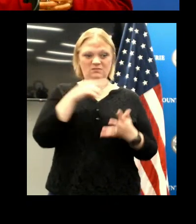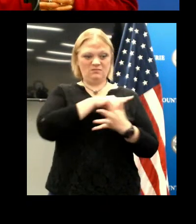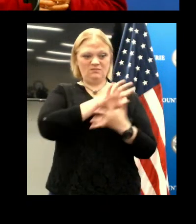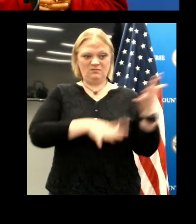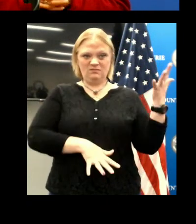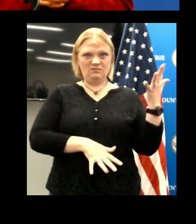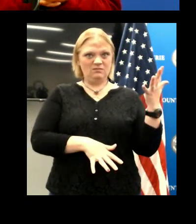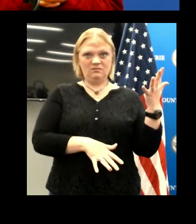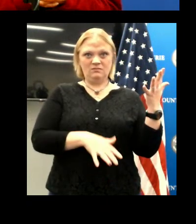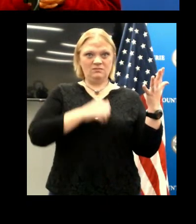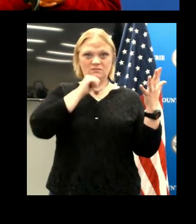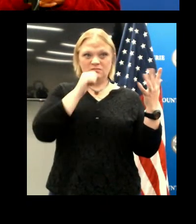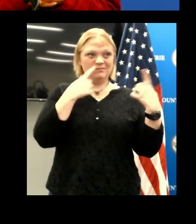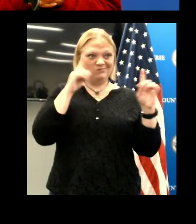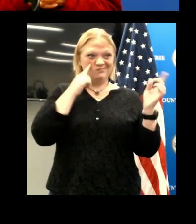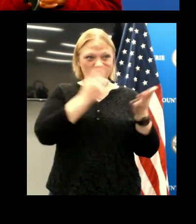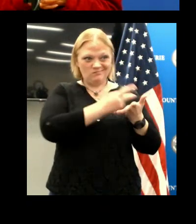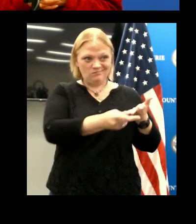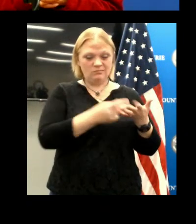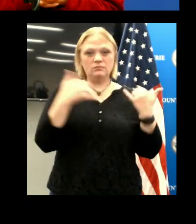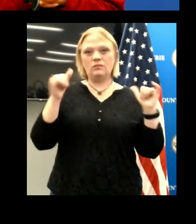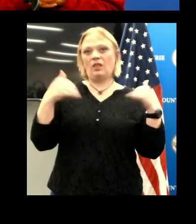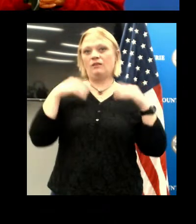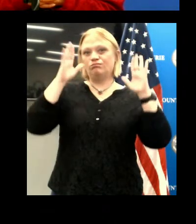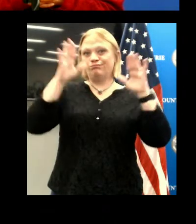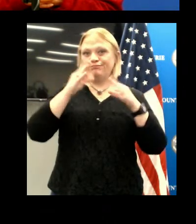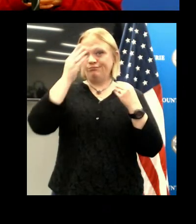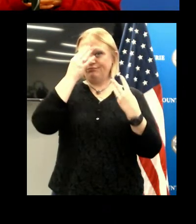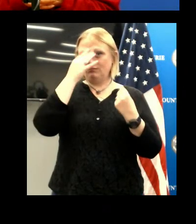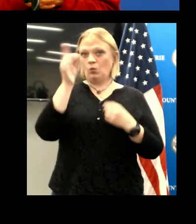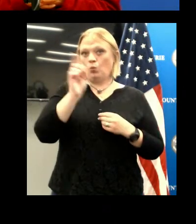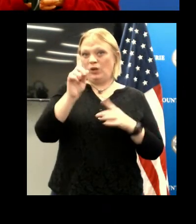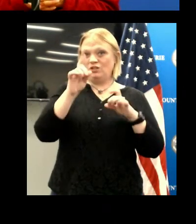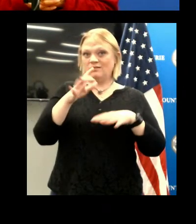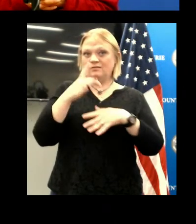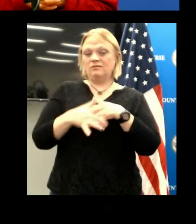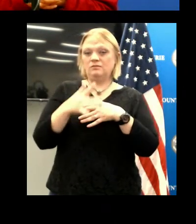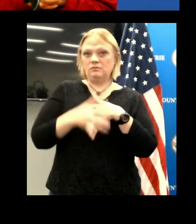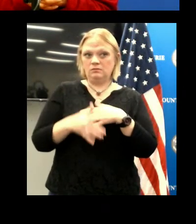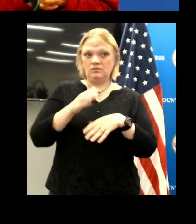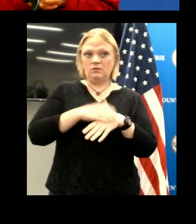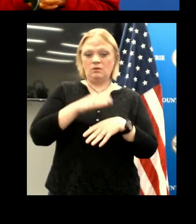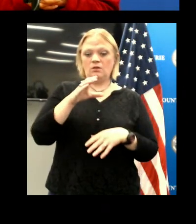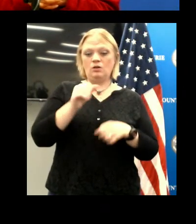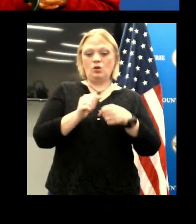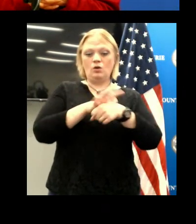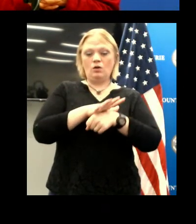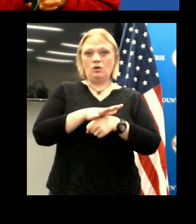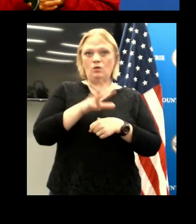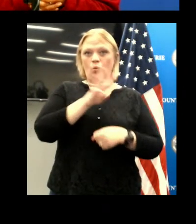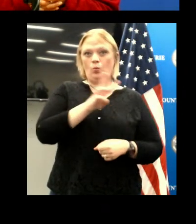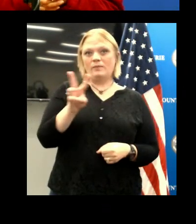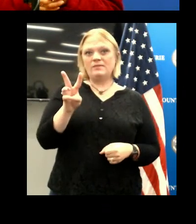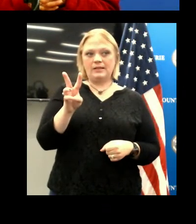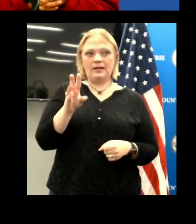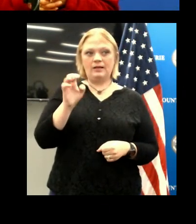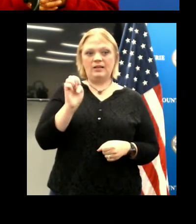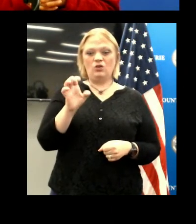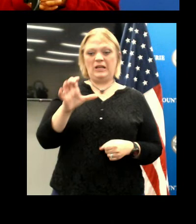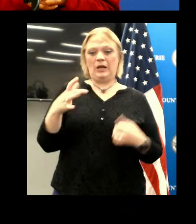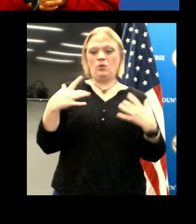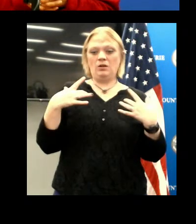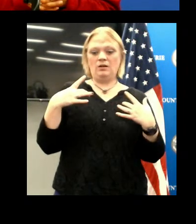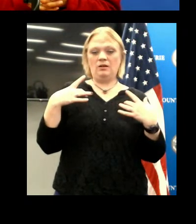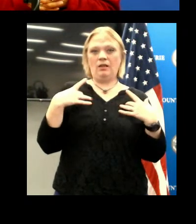still have great information on our where tests are available on our COVID test sites website, on our Erie County Health